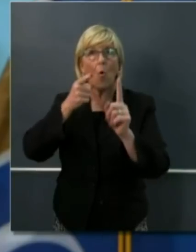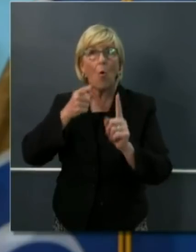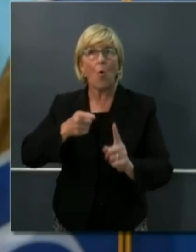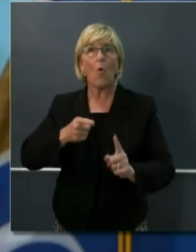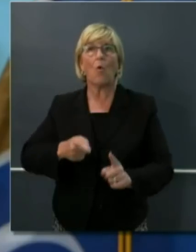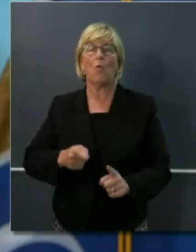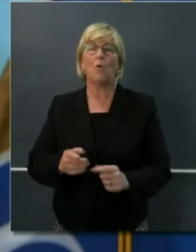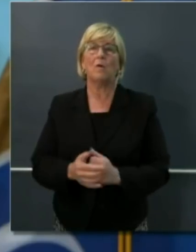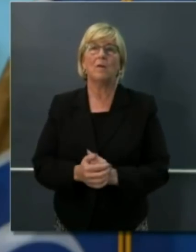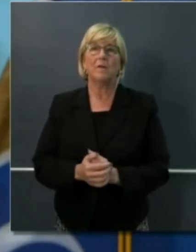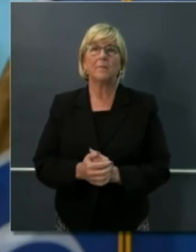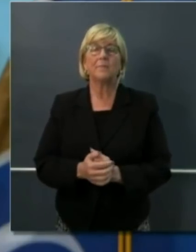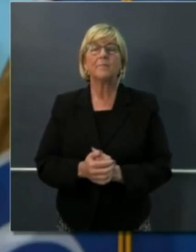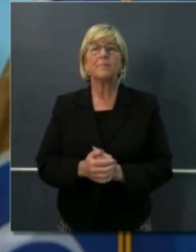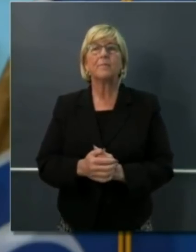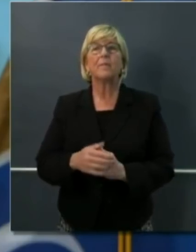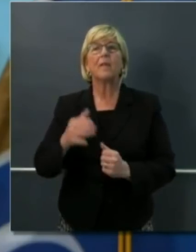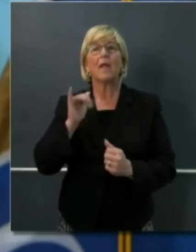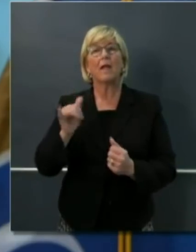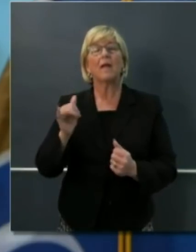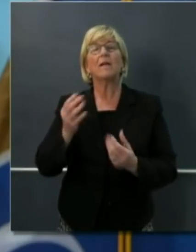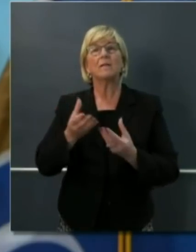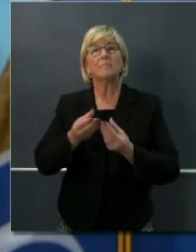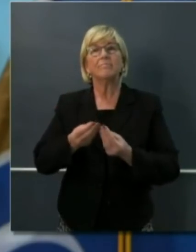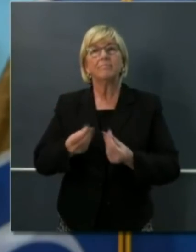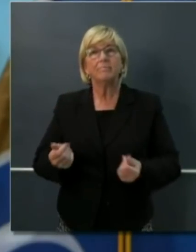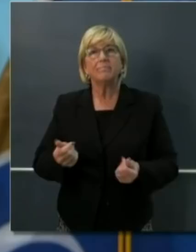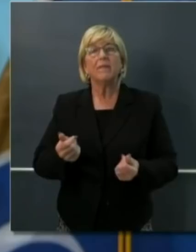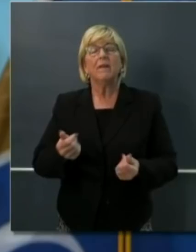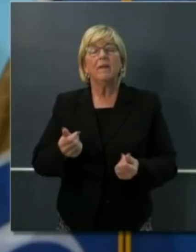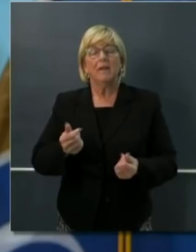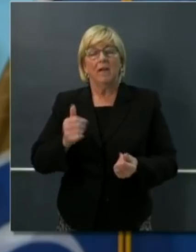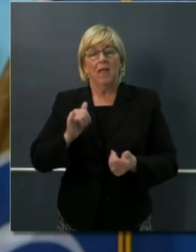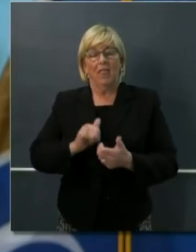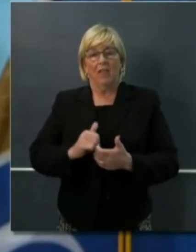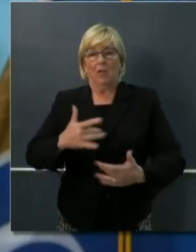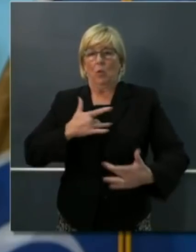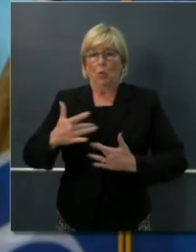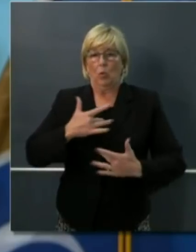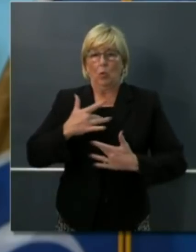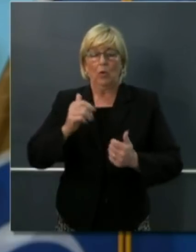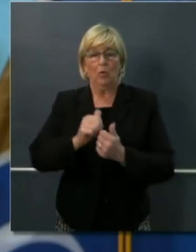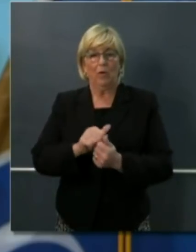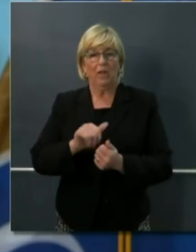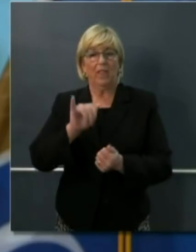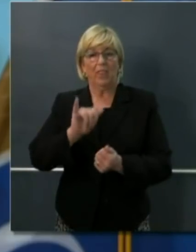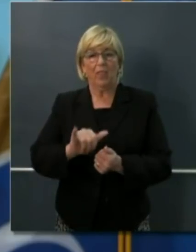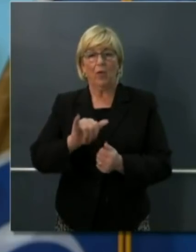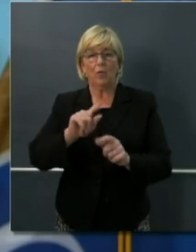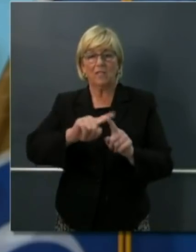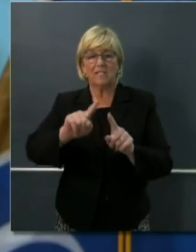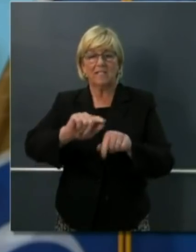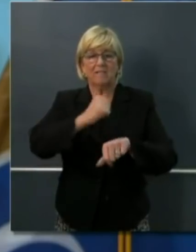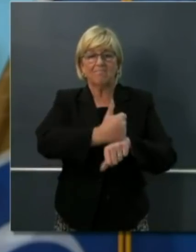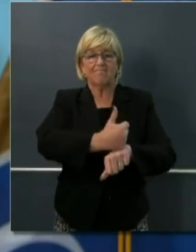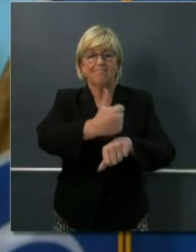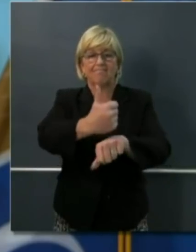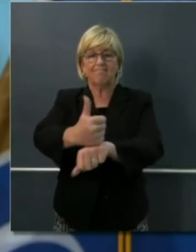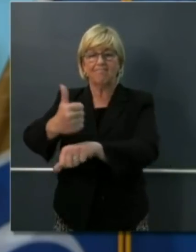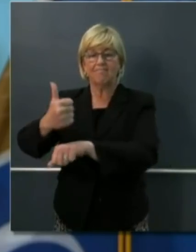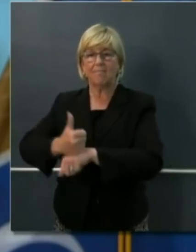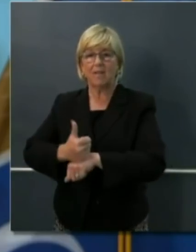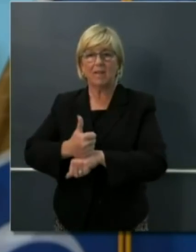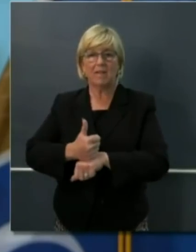the concerns around those 251 sites that have reported a need for more swabs. So